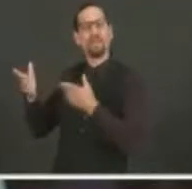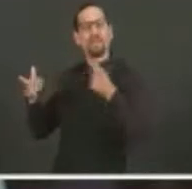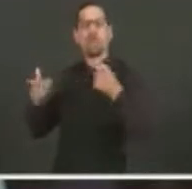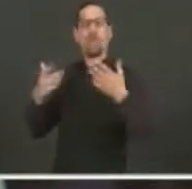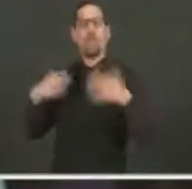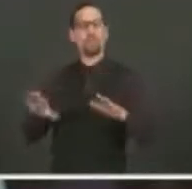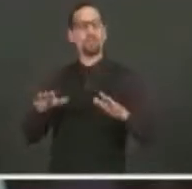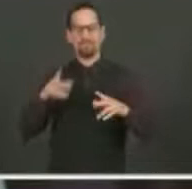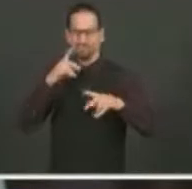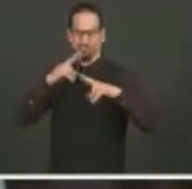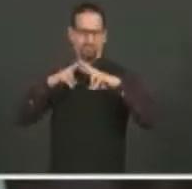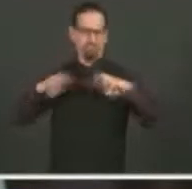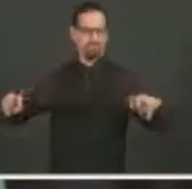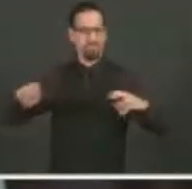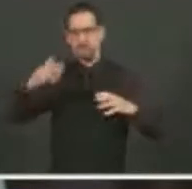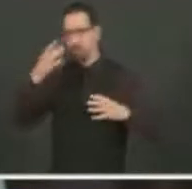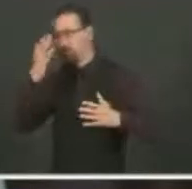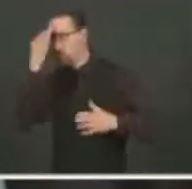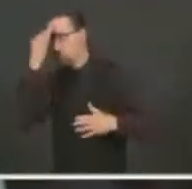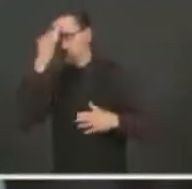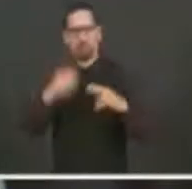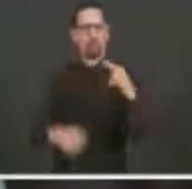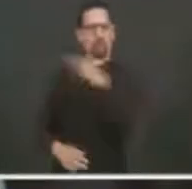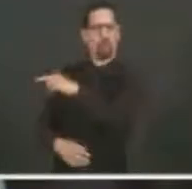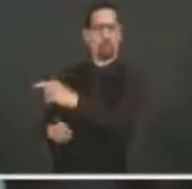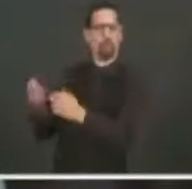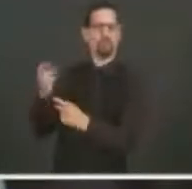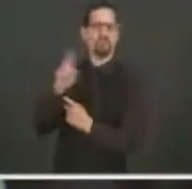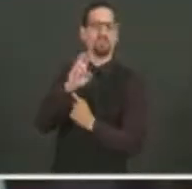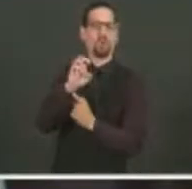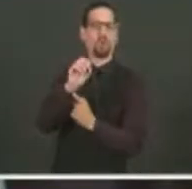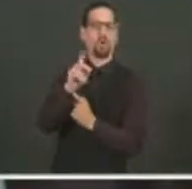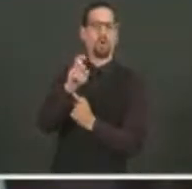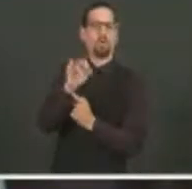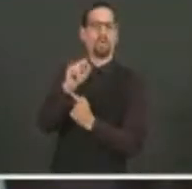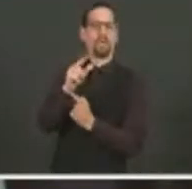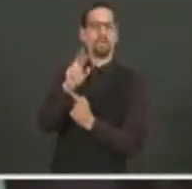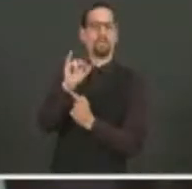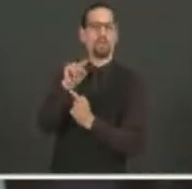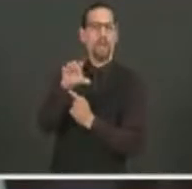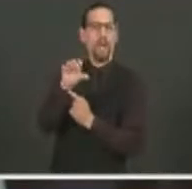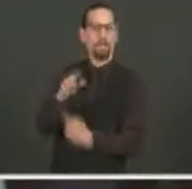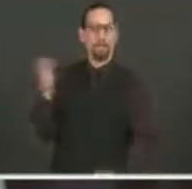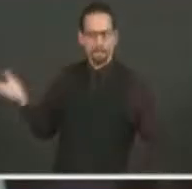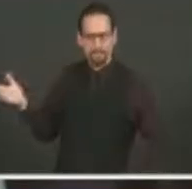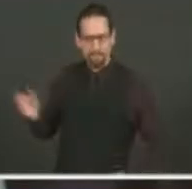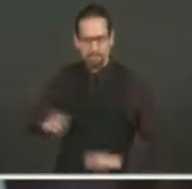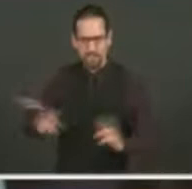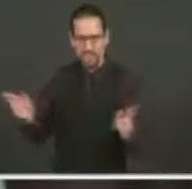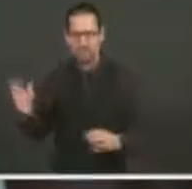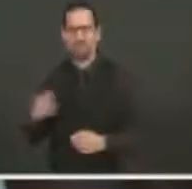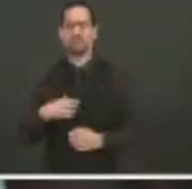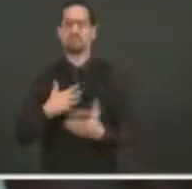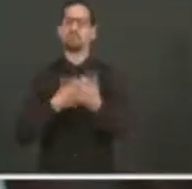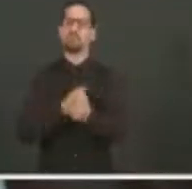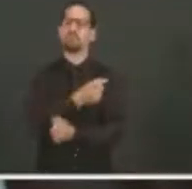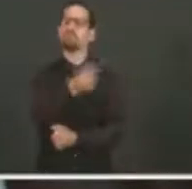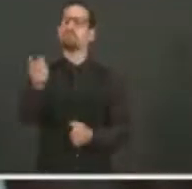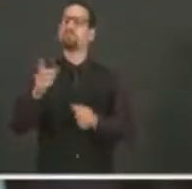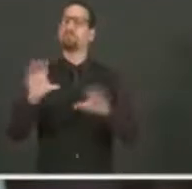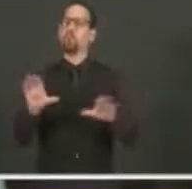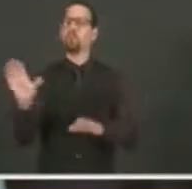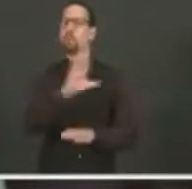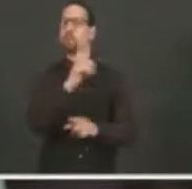I want to take another second to briefly address outdoor settings. This being summer, hopefully we'll all